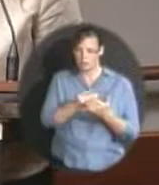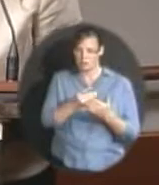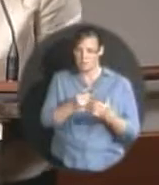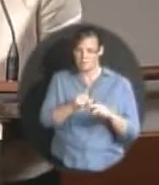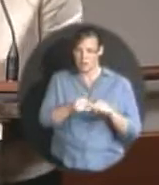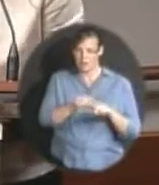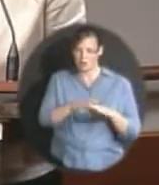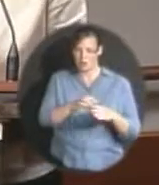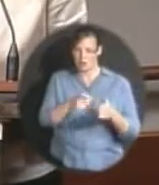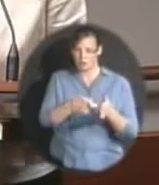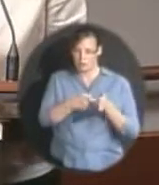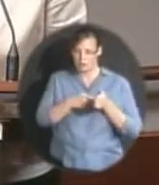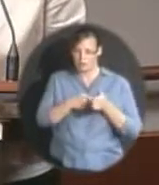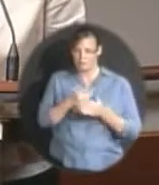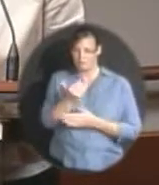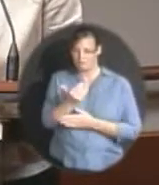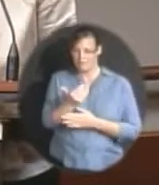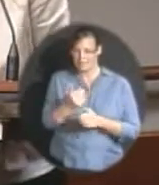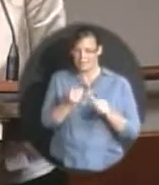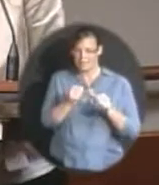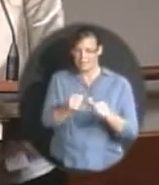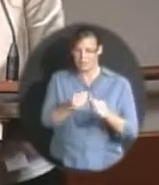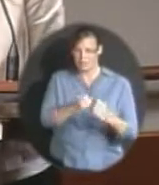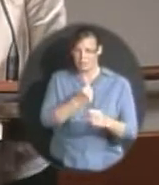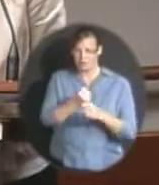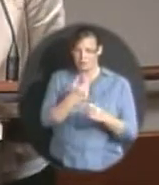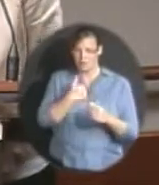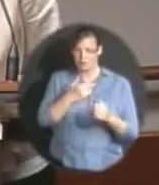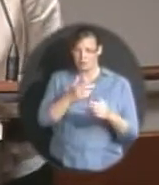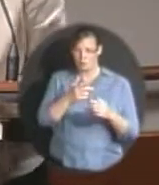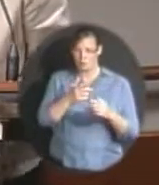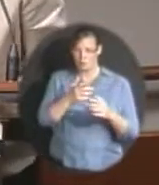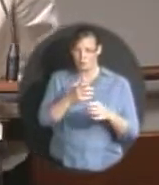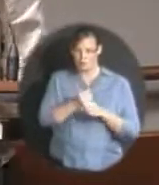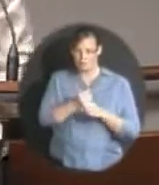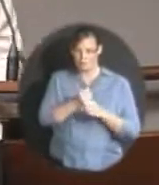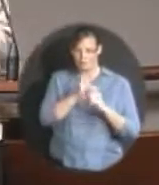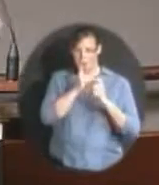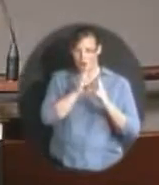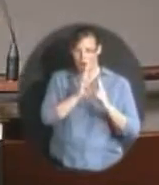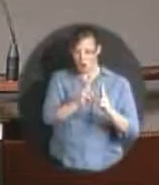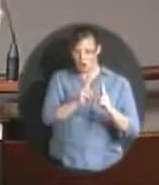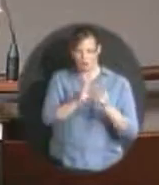This is the 15th consecutive year the district has received this honor. Congratulations.